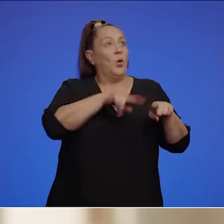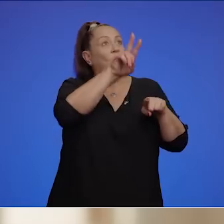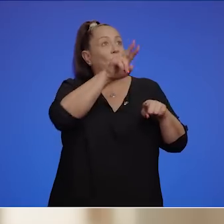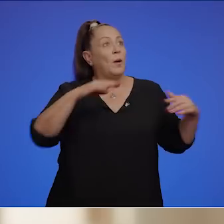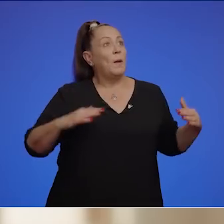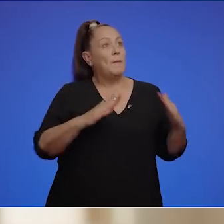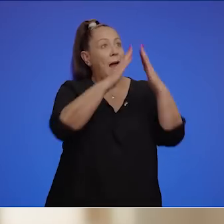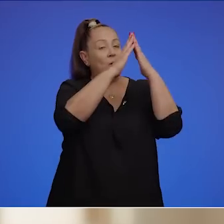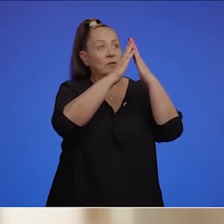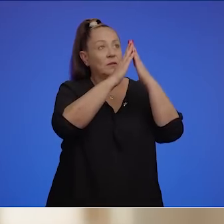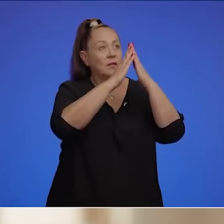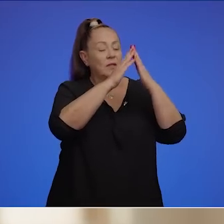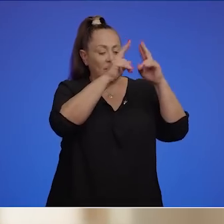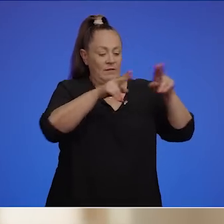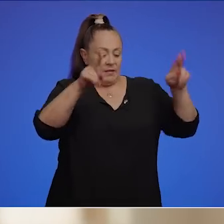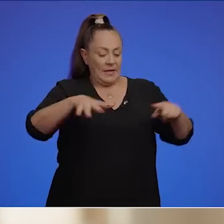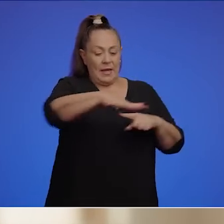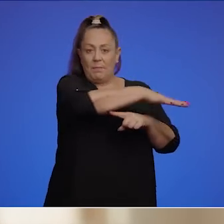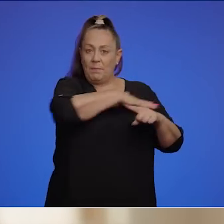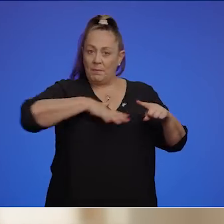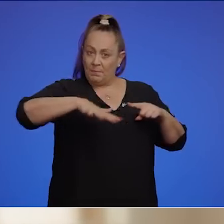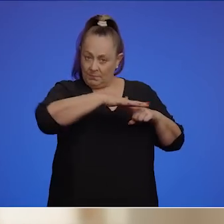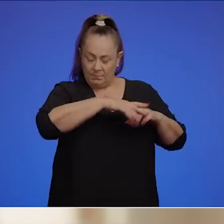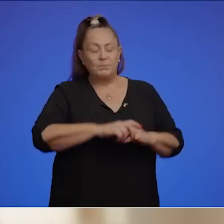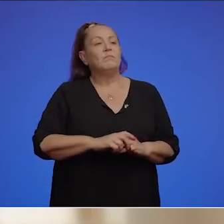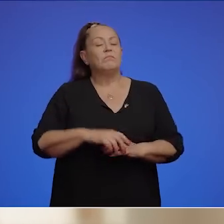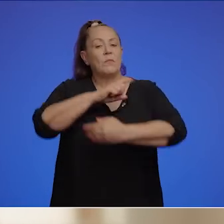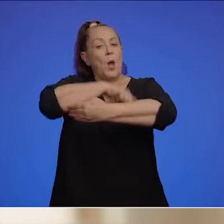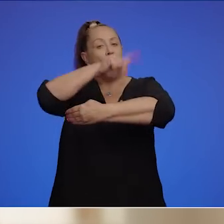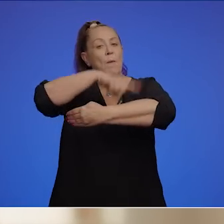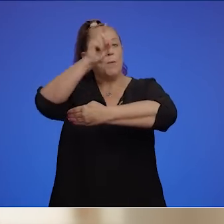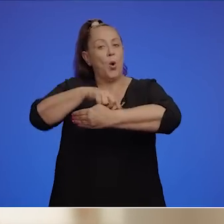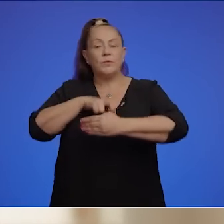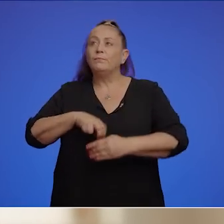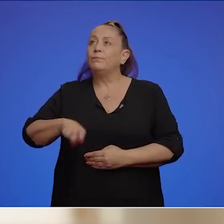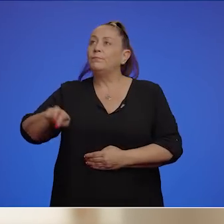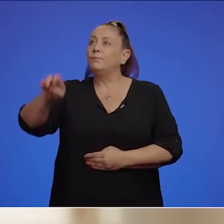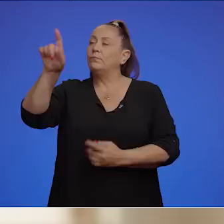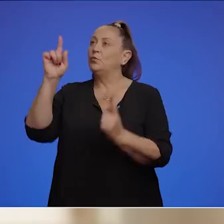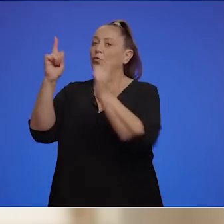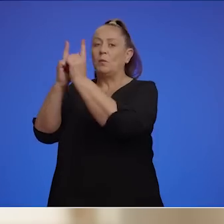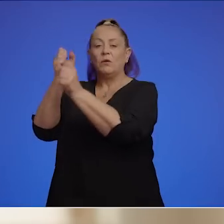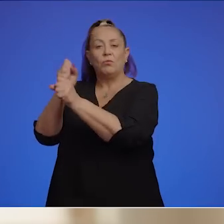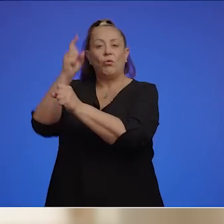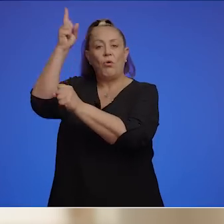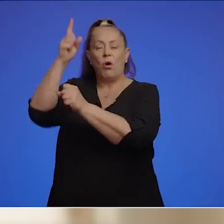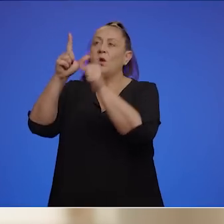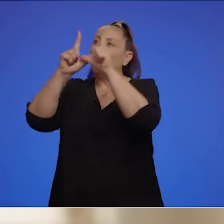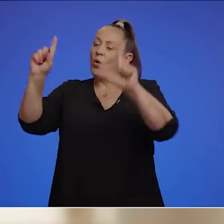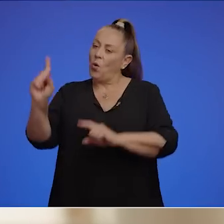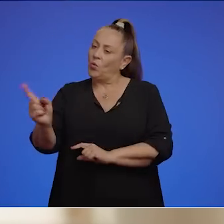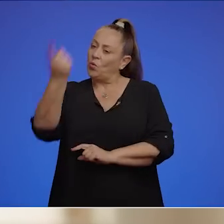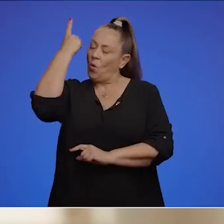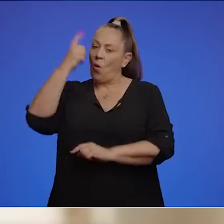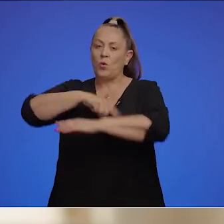mountain, Israel pitched camp. Moses then went up to God, and the Lord called to him